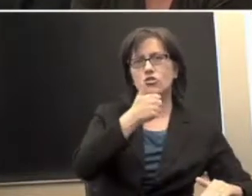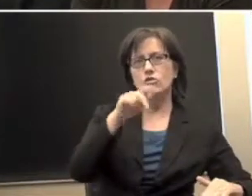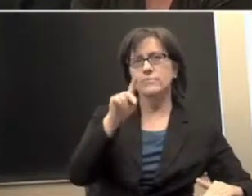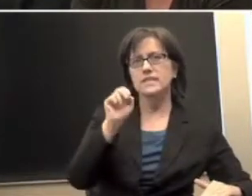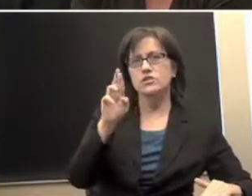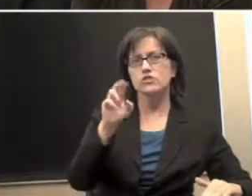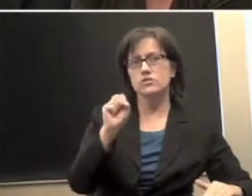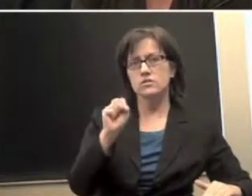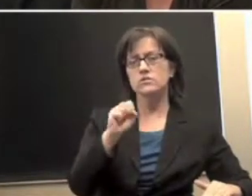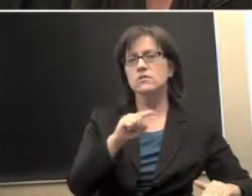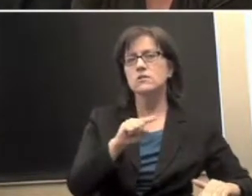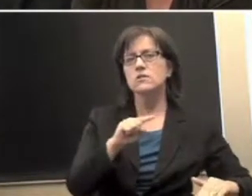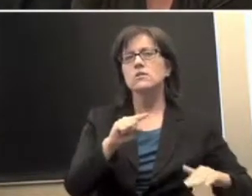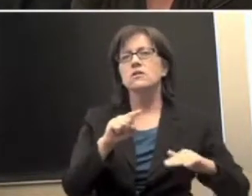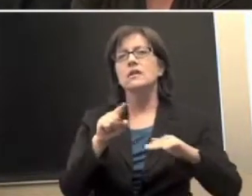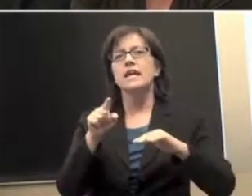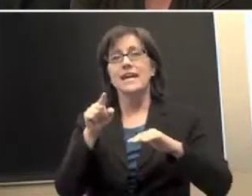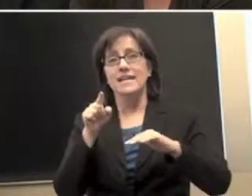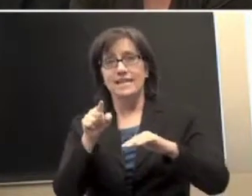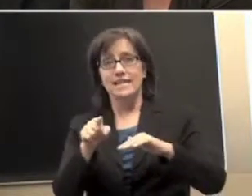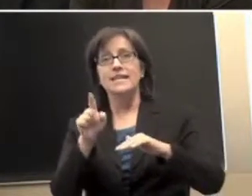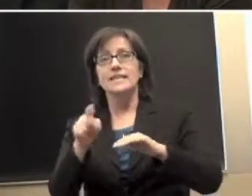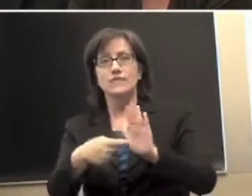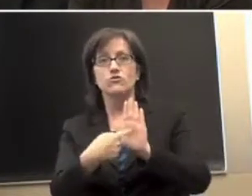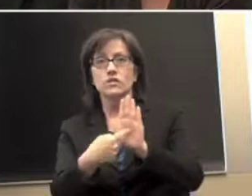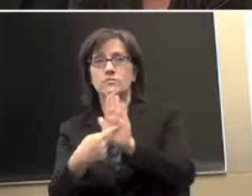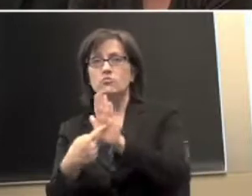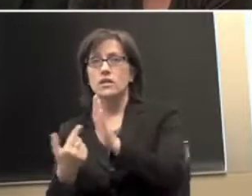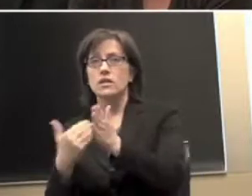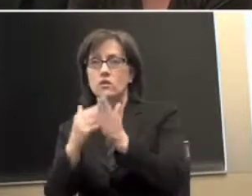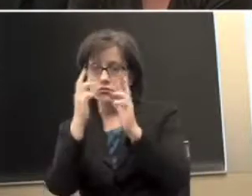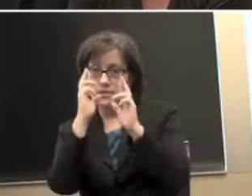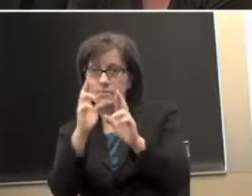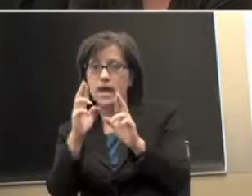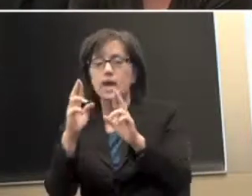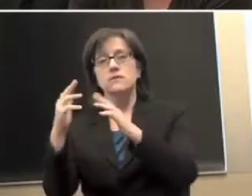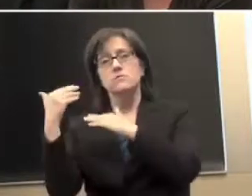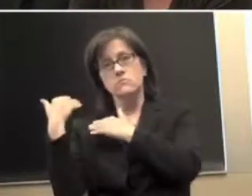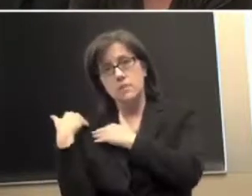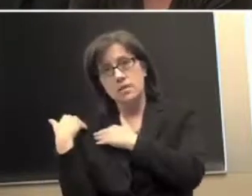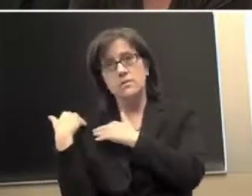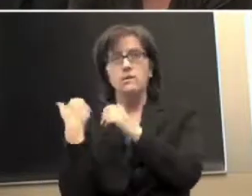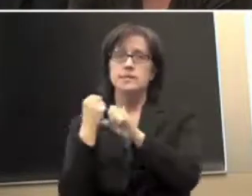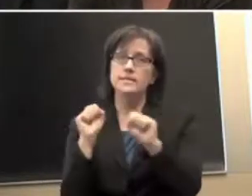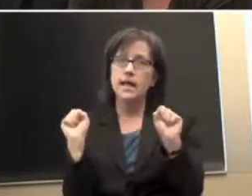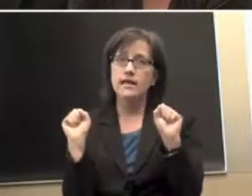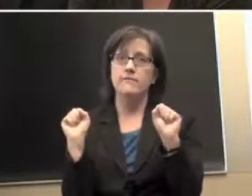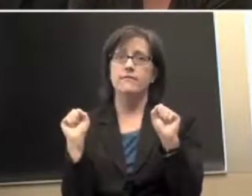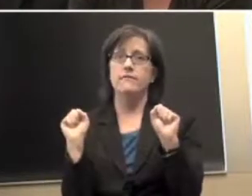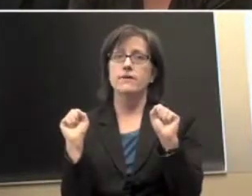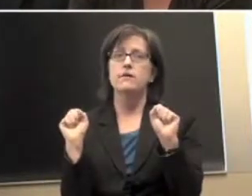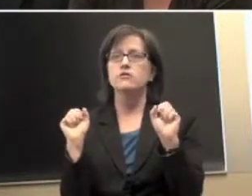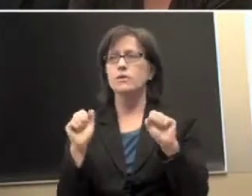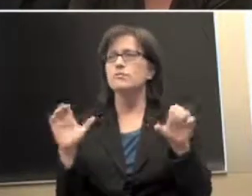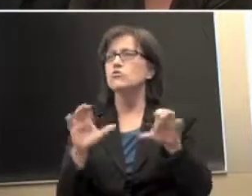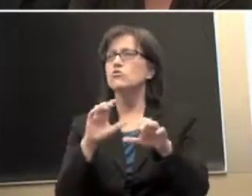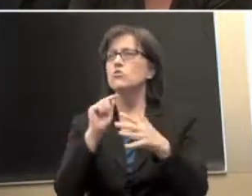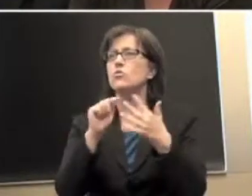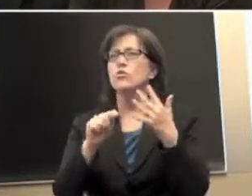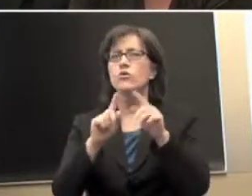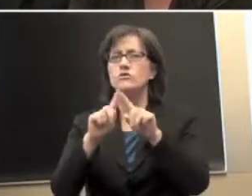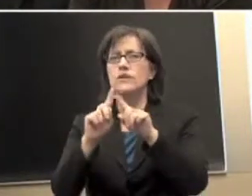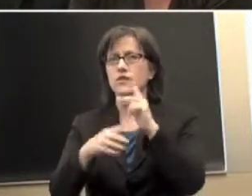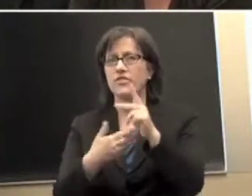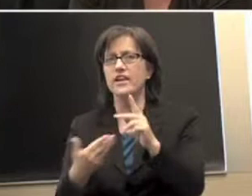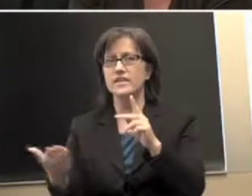peer. And he would need to be demonstrating, again, the respectfulness, the responsibility, and the safety in order to do that. We could also